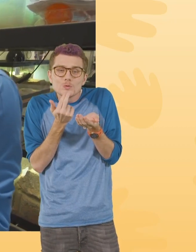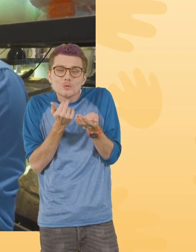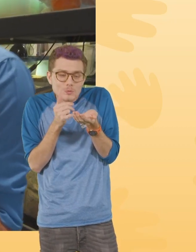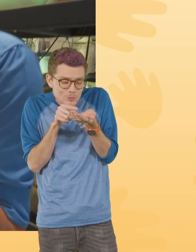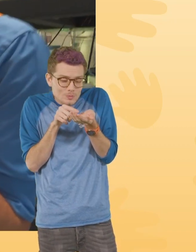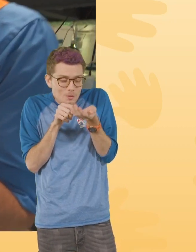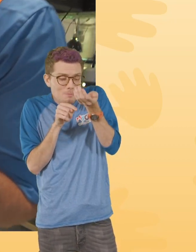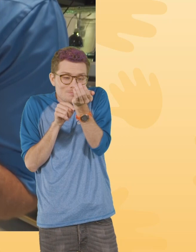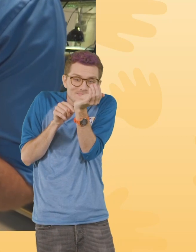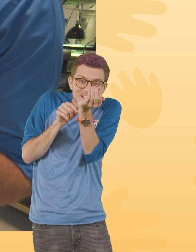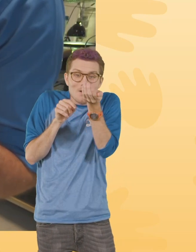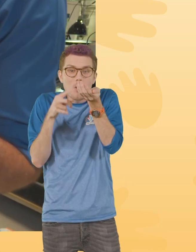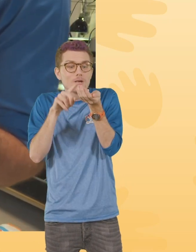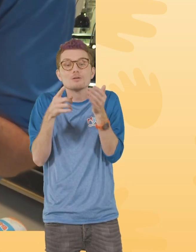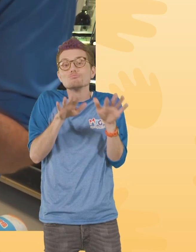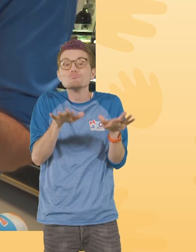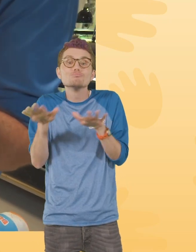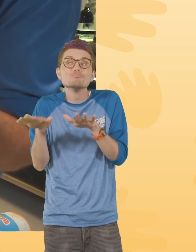its horns.